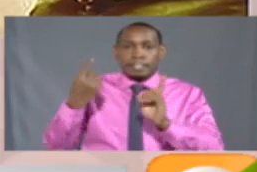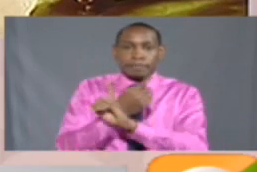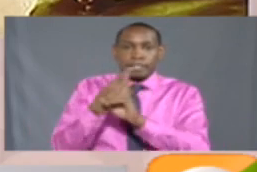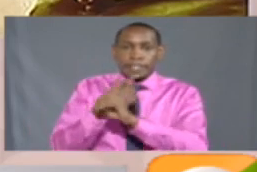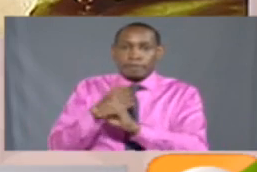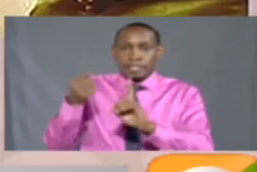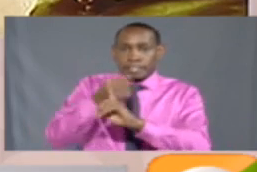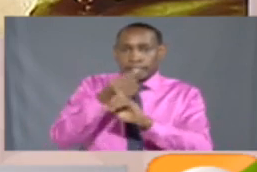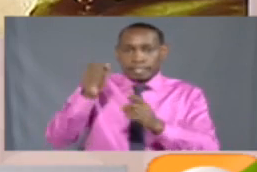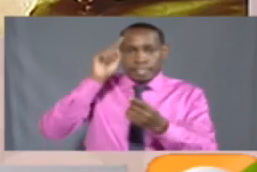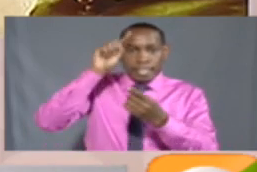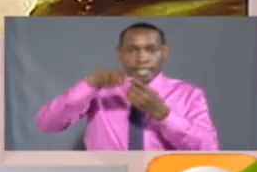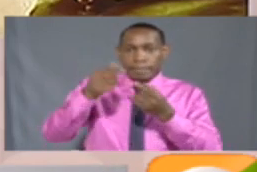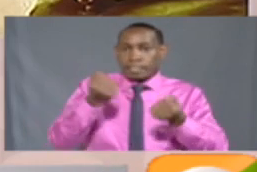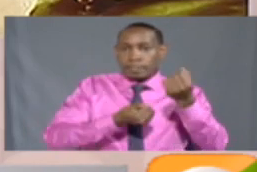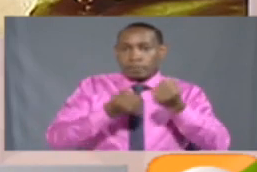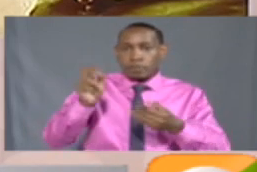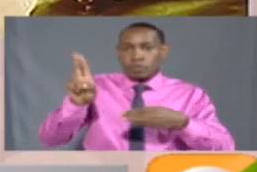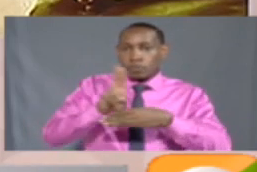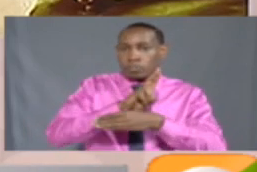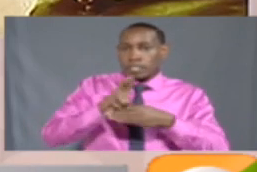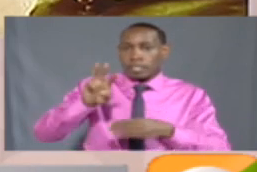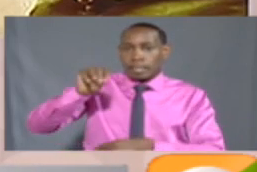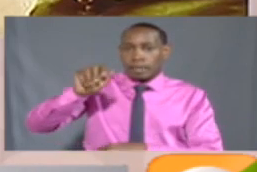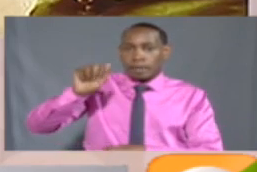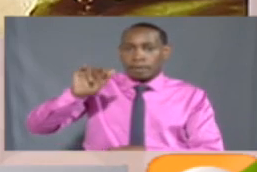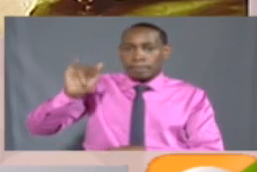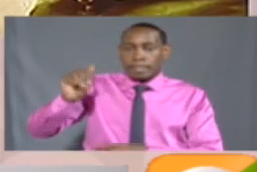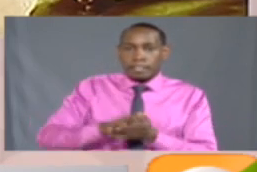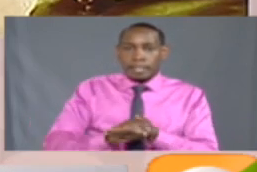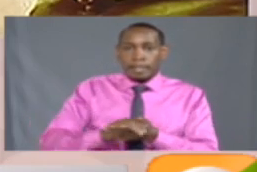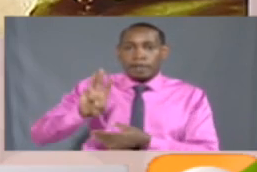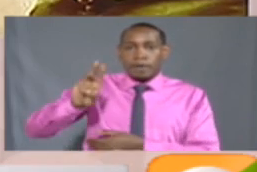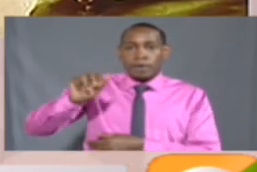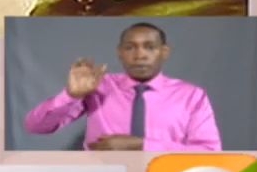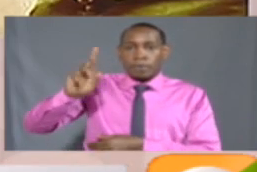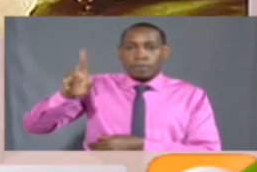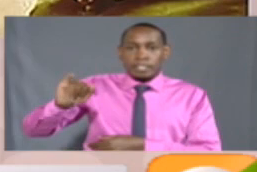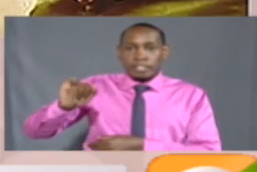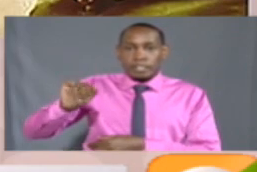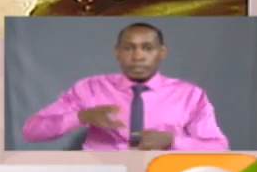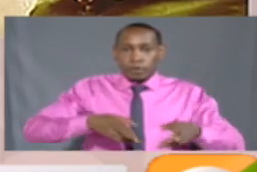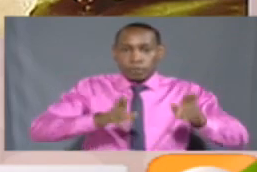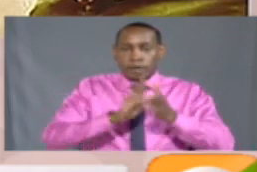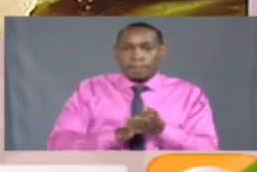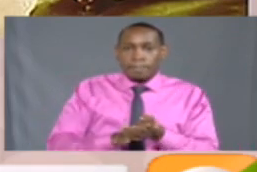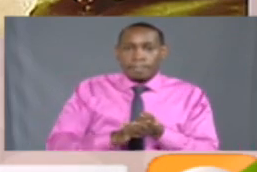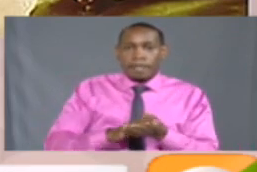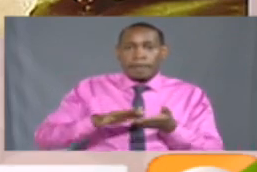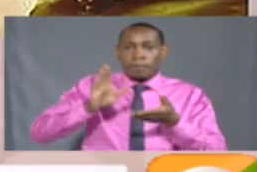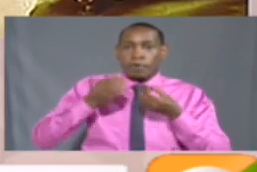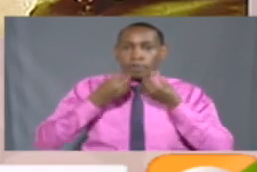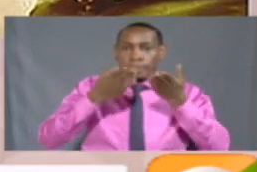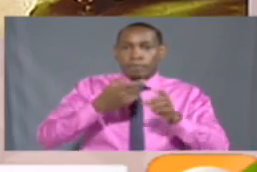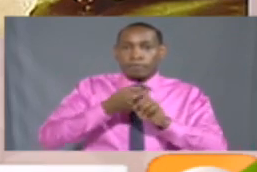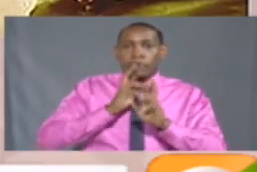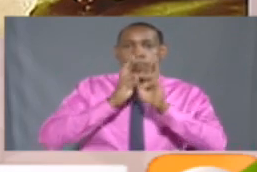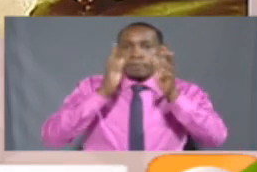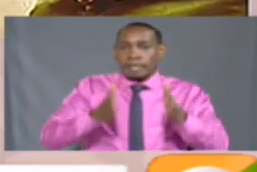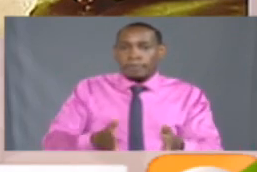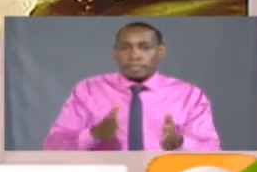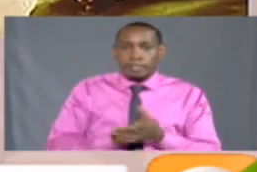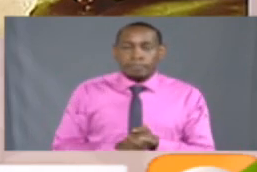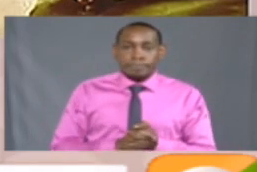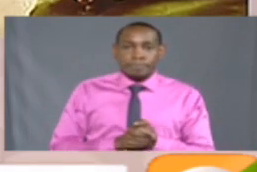targeted at vehicles plying the Mandera-Wajir highway. Let's get more from our very own Hassan